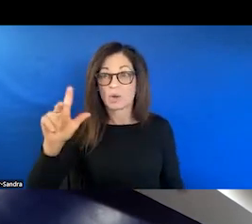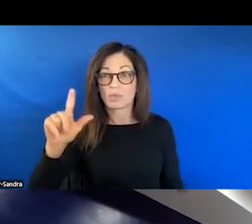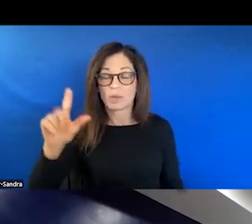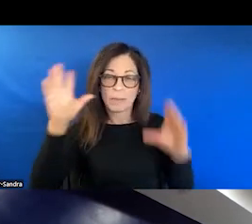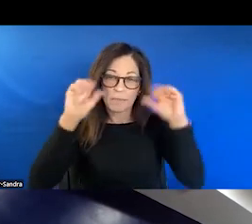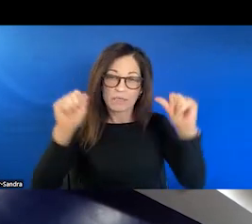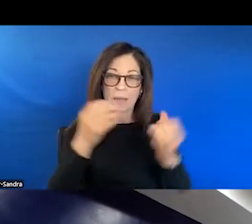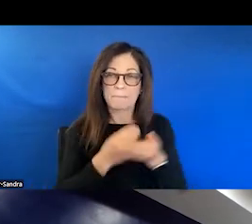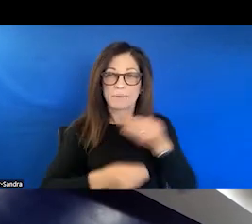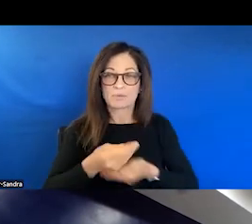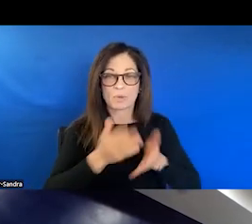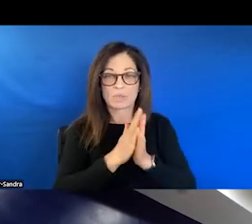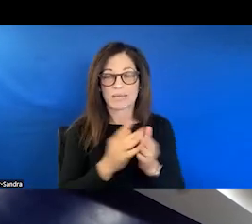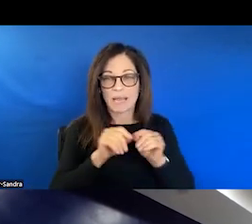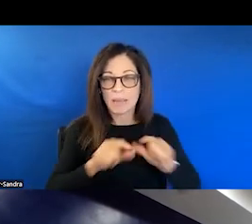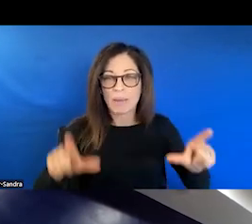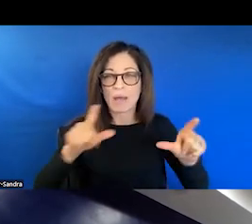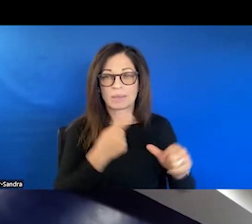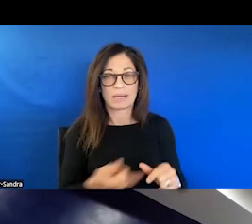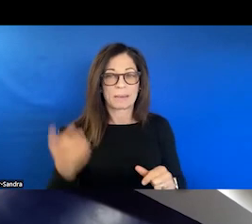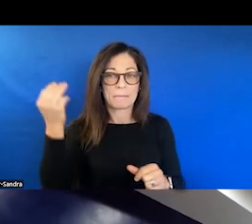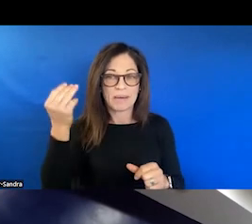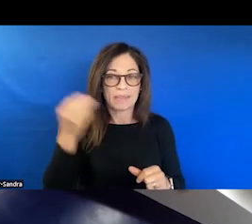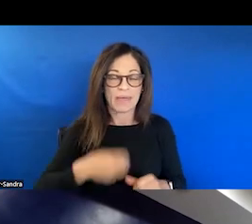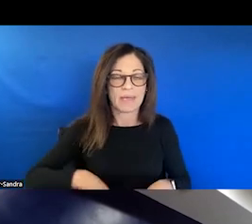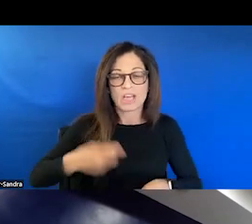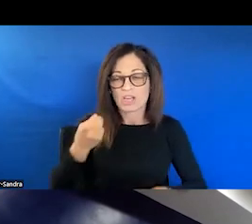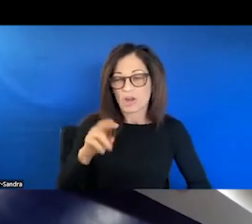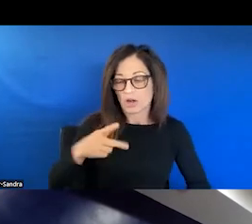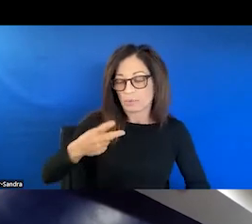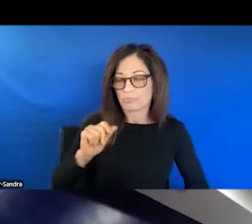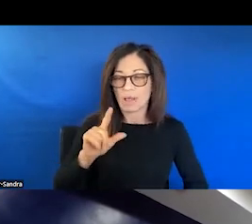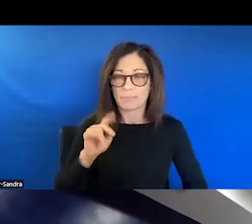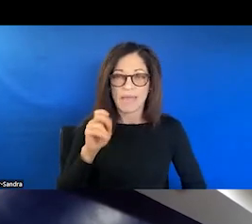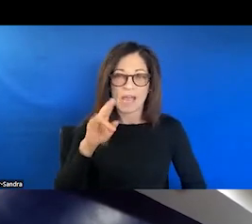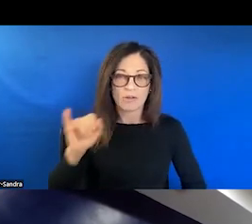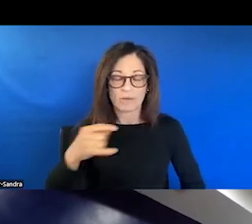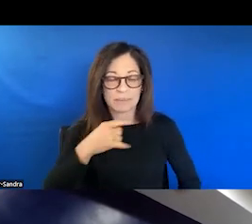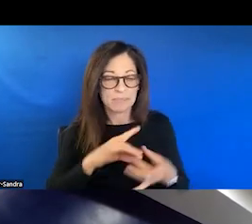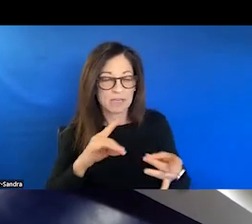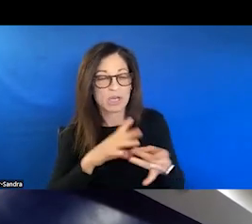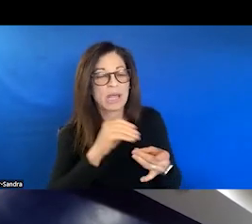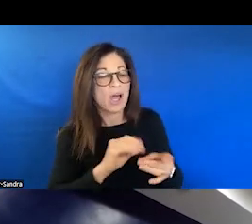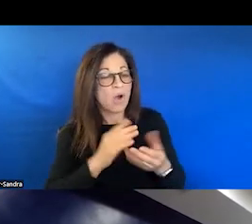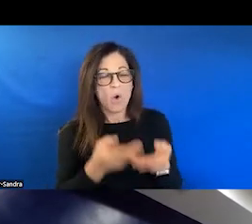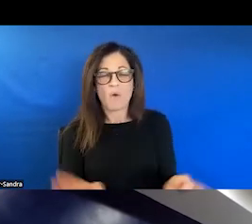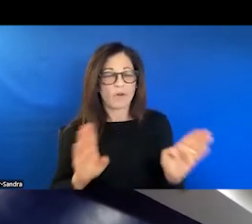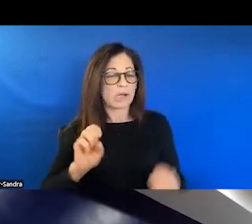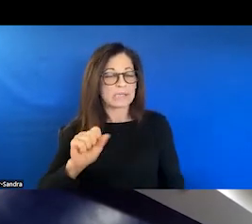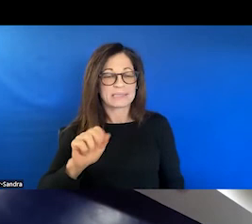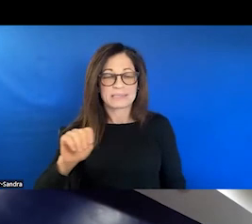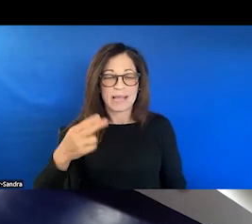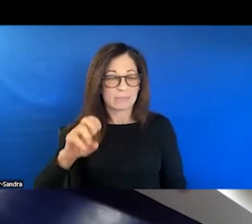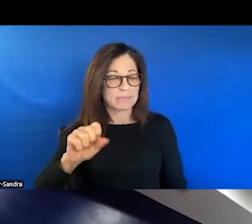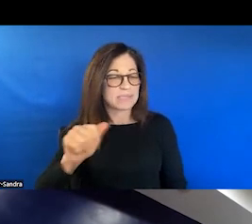request that came out on Monday that Dr. Palmieri mentioned. Samhsa numbers and overall HHS numbers are just very impressive.